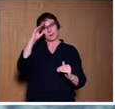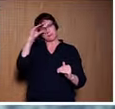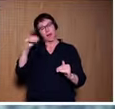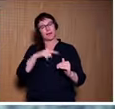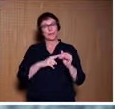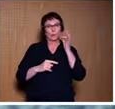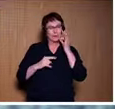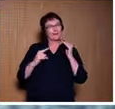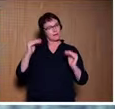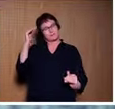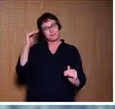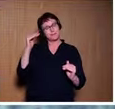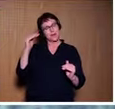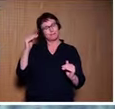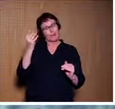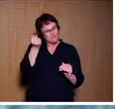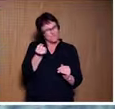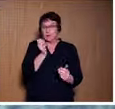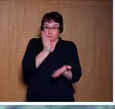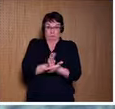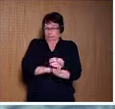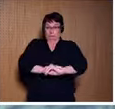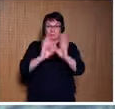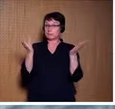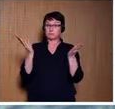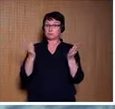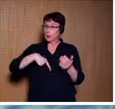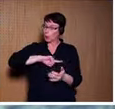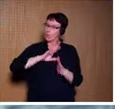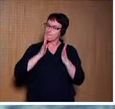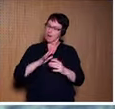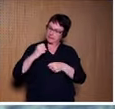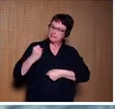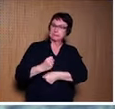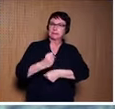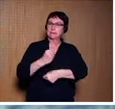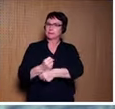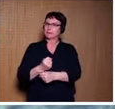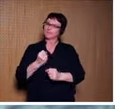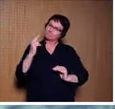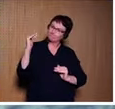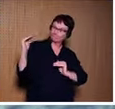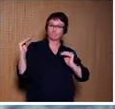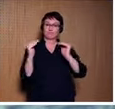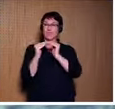is, whether you're connected or not, like I said earlier, a critical space for public engagement